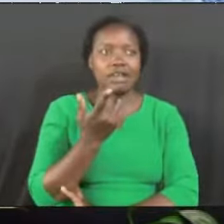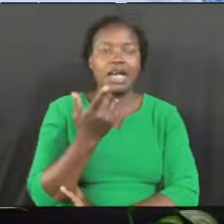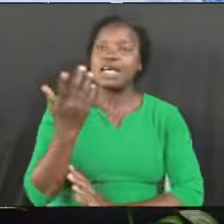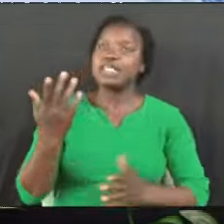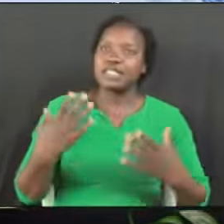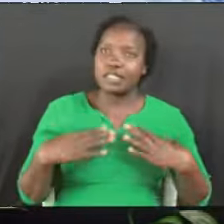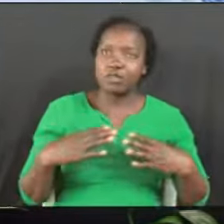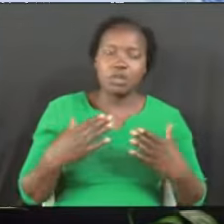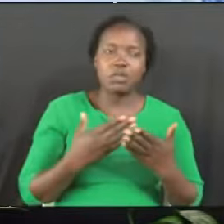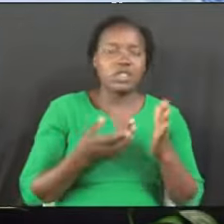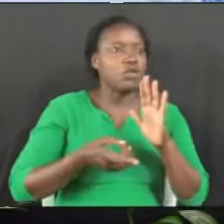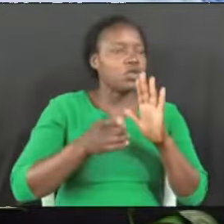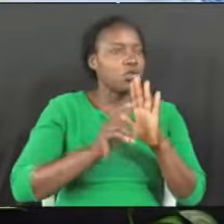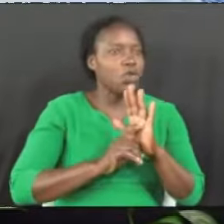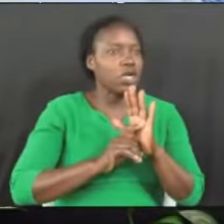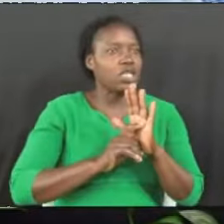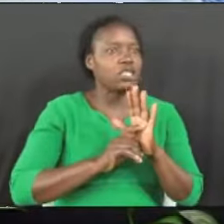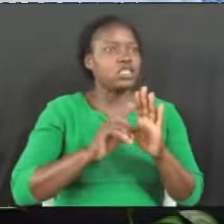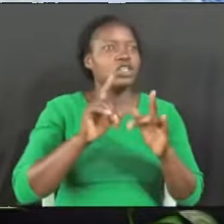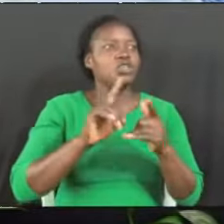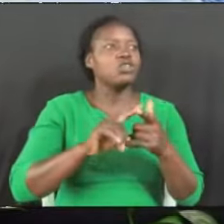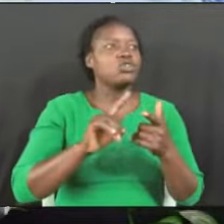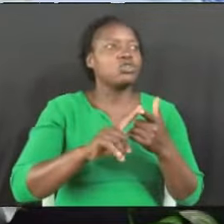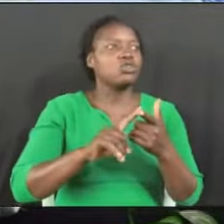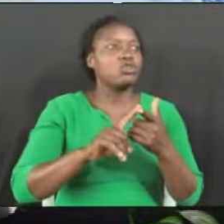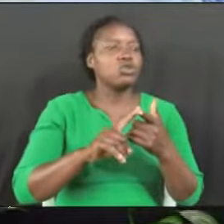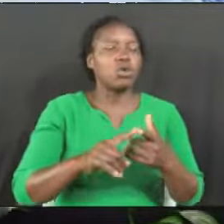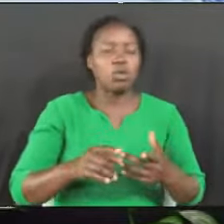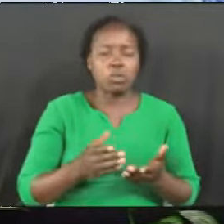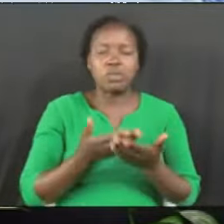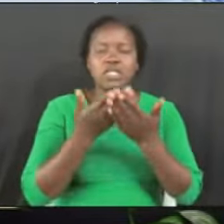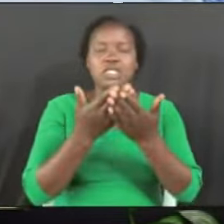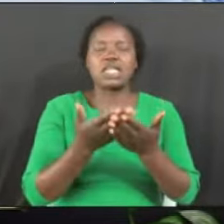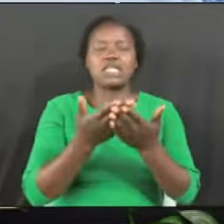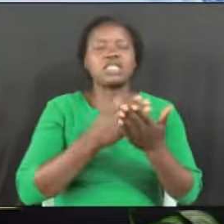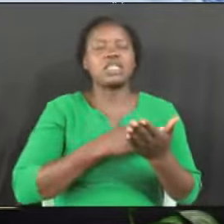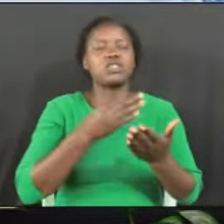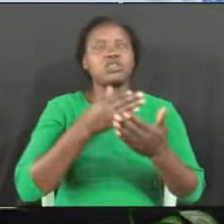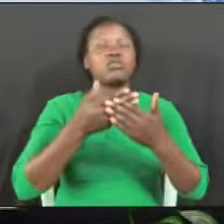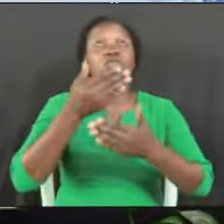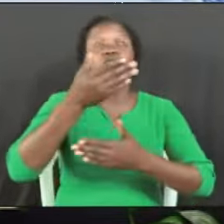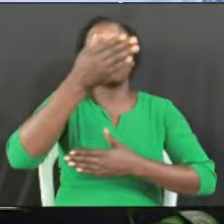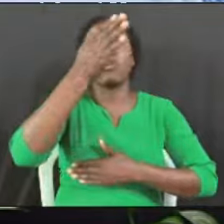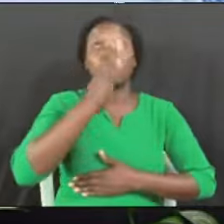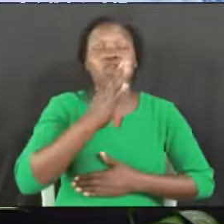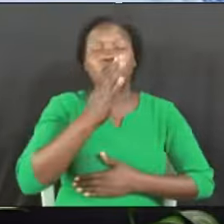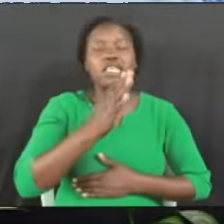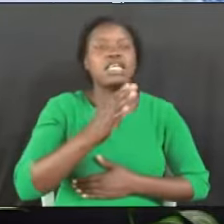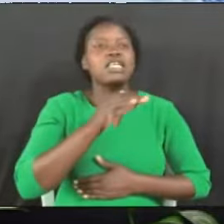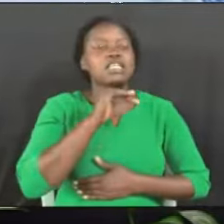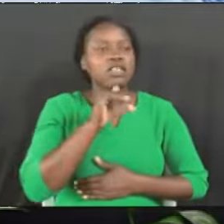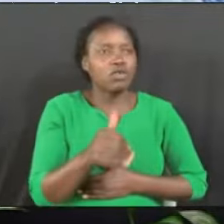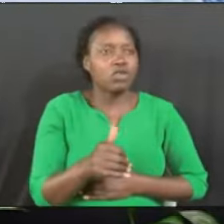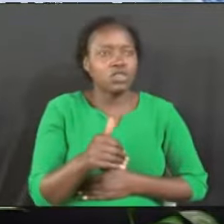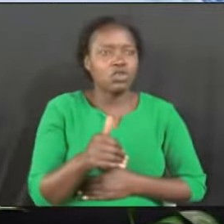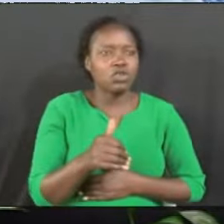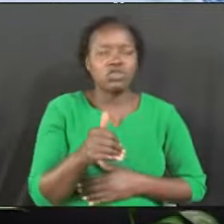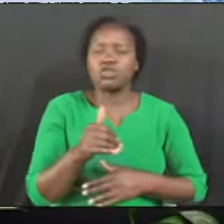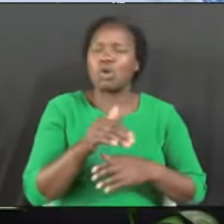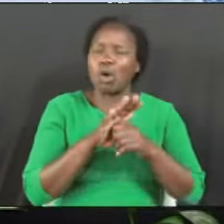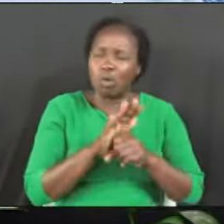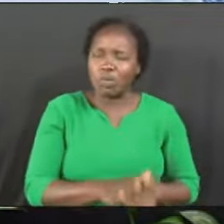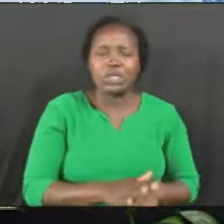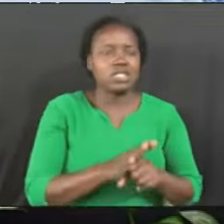were required to afflict their souls before God. They were not to afflict the souls